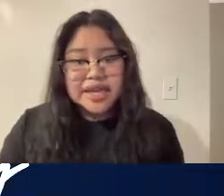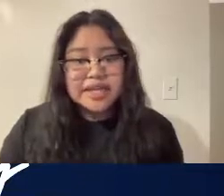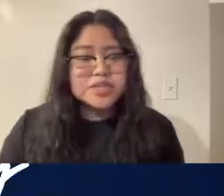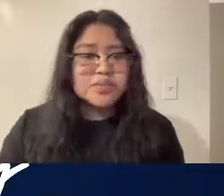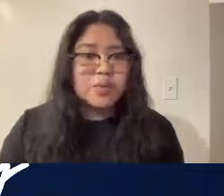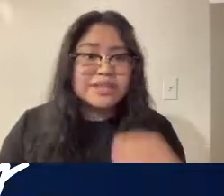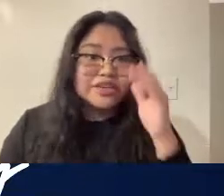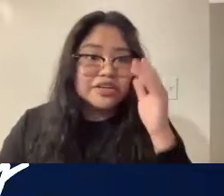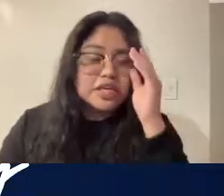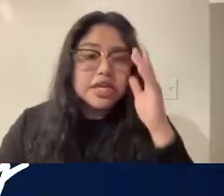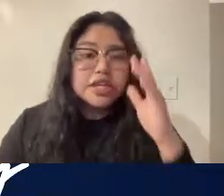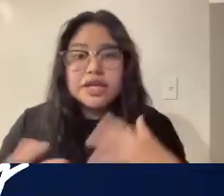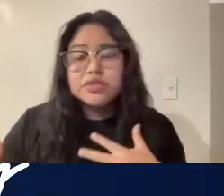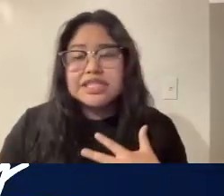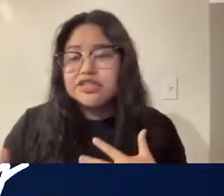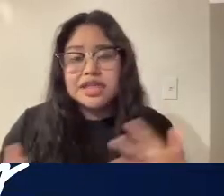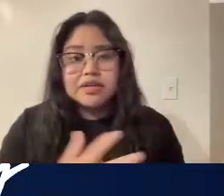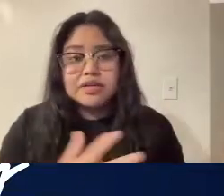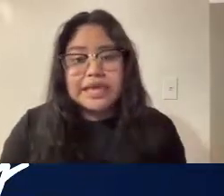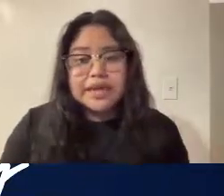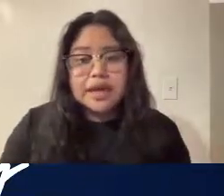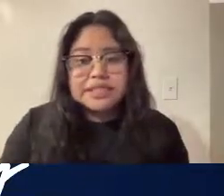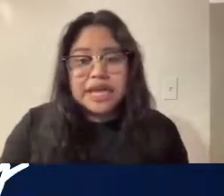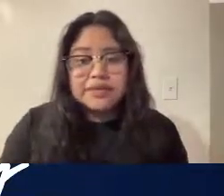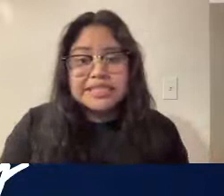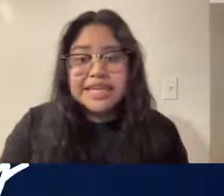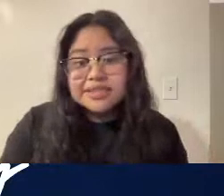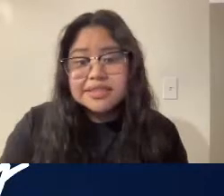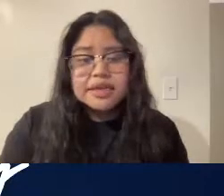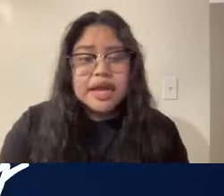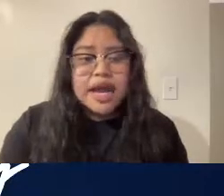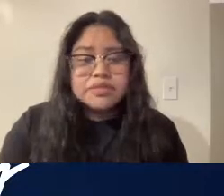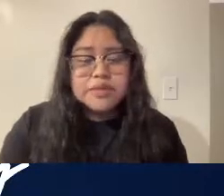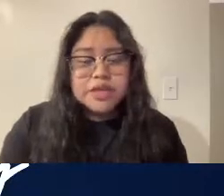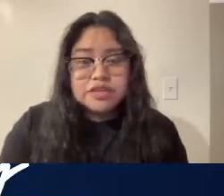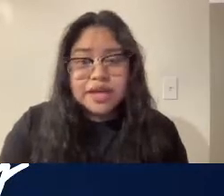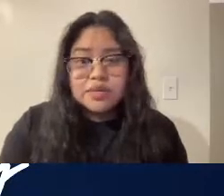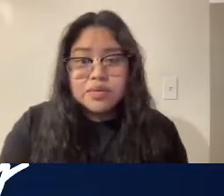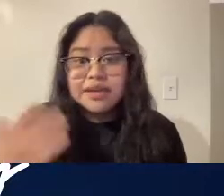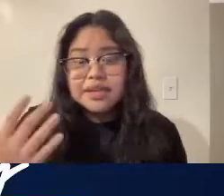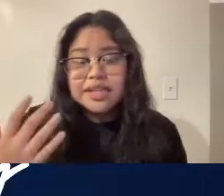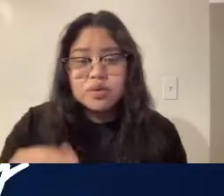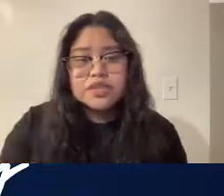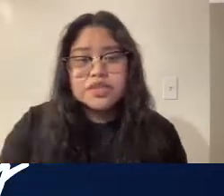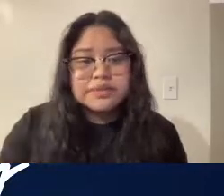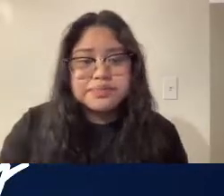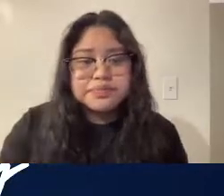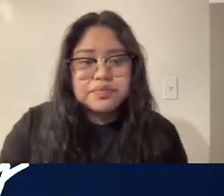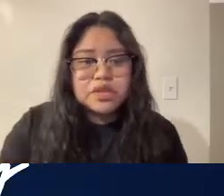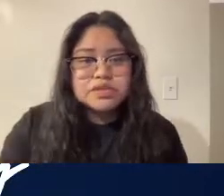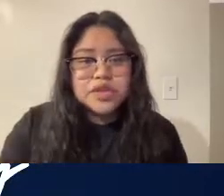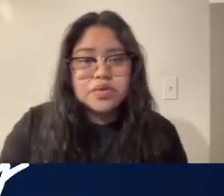needed as we support the leaders, the grassroots leaders that are located up and down the state to make sure that we get an electoral